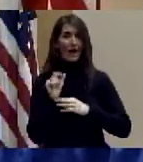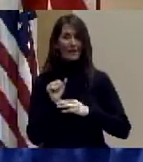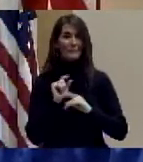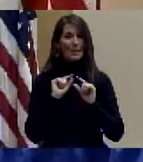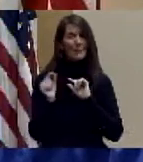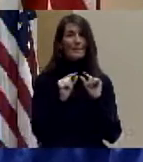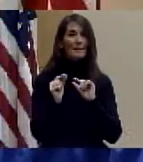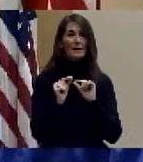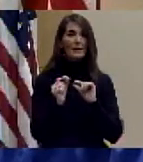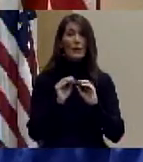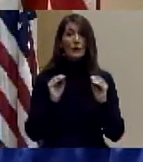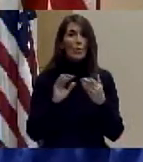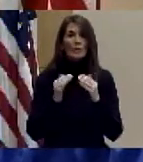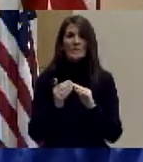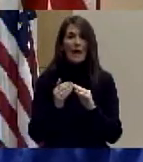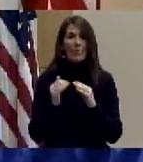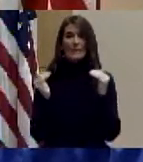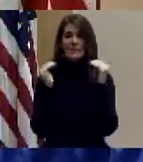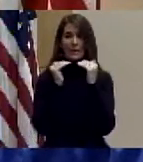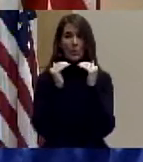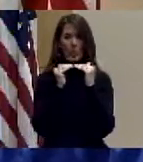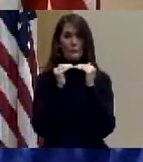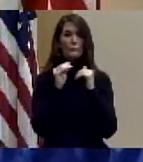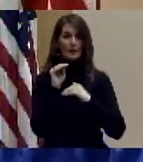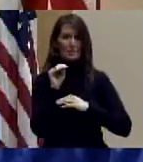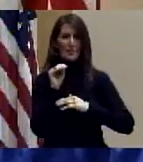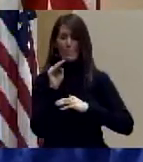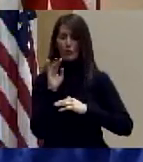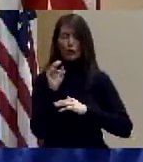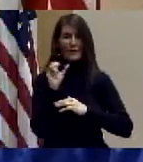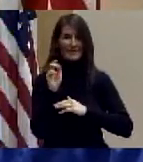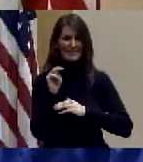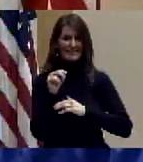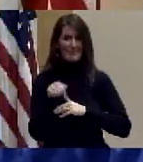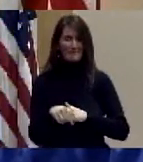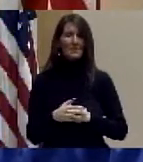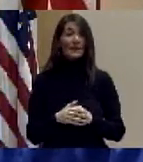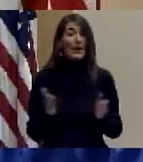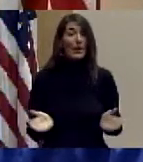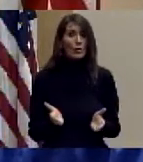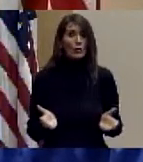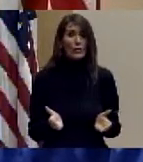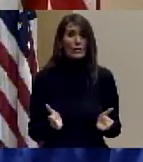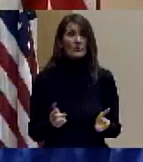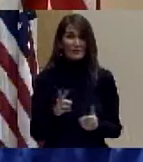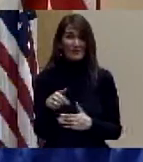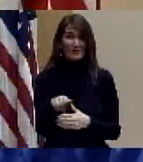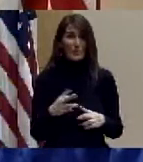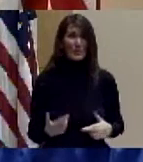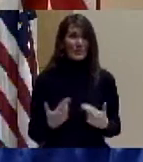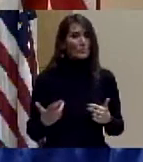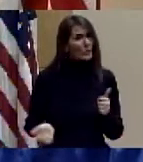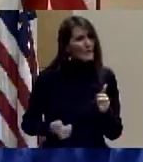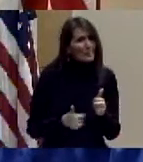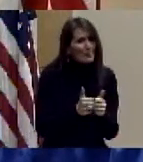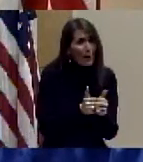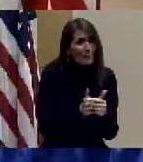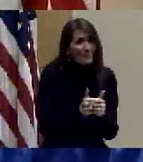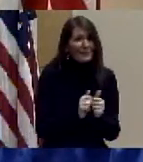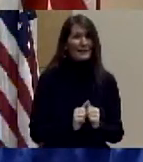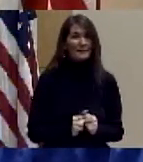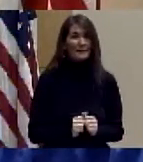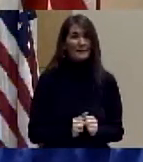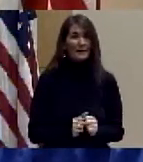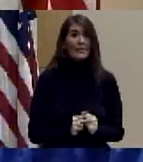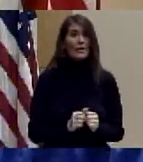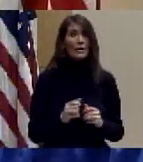a more active presence on social media than the town of Brighton. And I encourage residents to stay current and like or follow